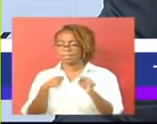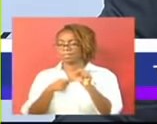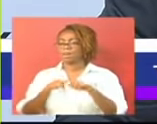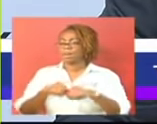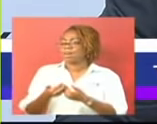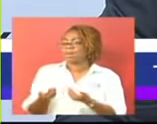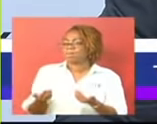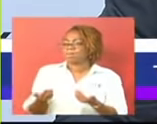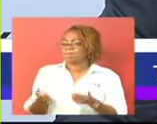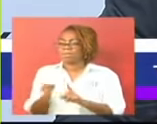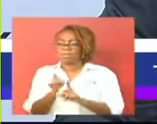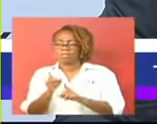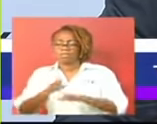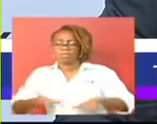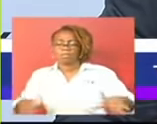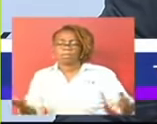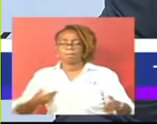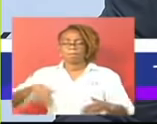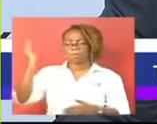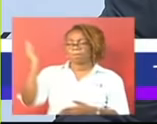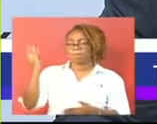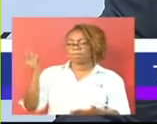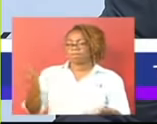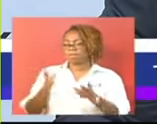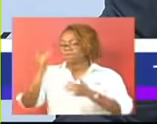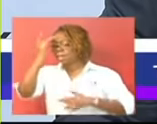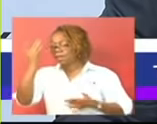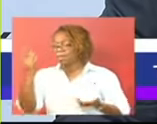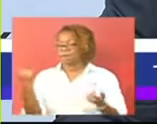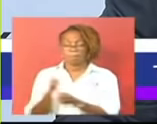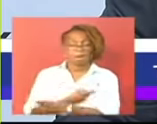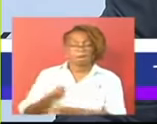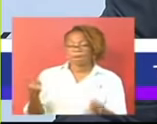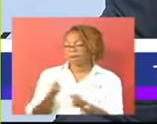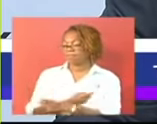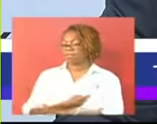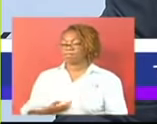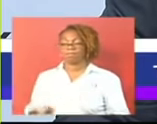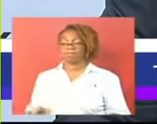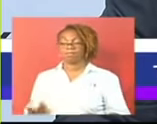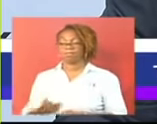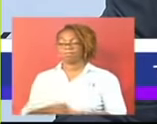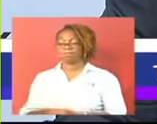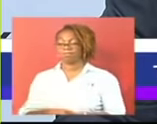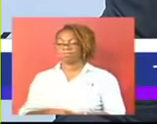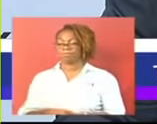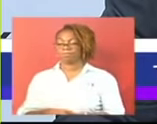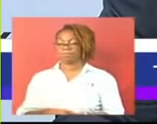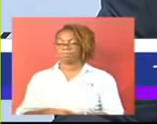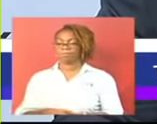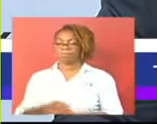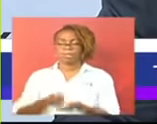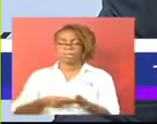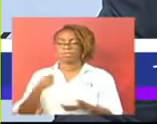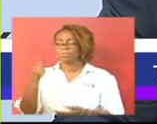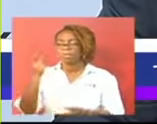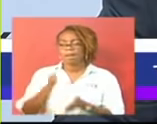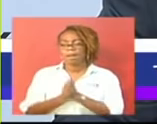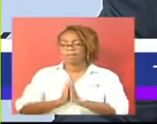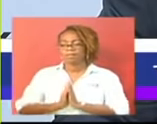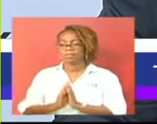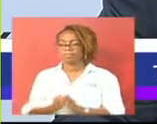questions. Now, I think the middle question is probably the most important one in terms of what needs